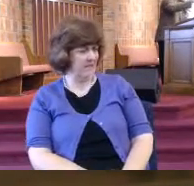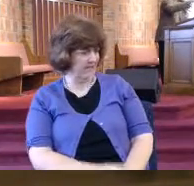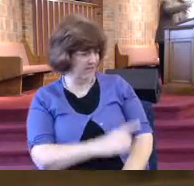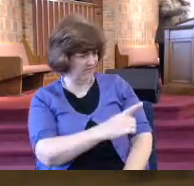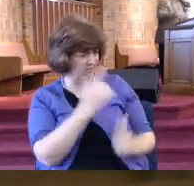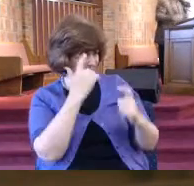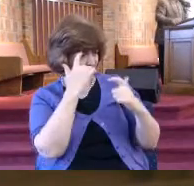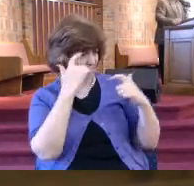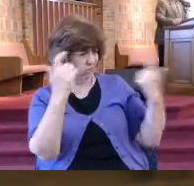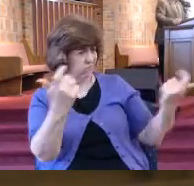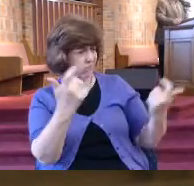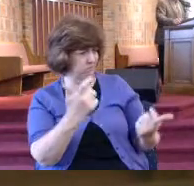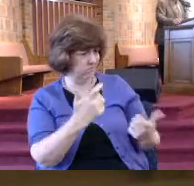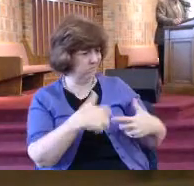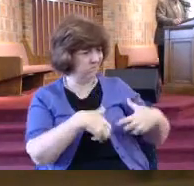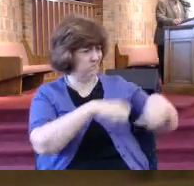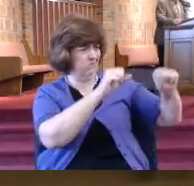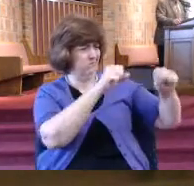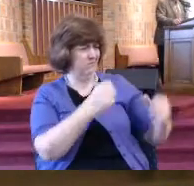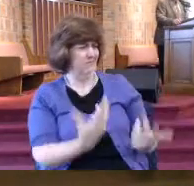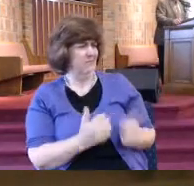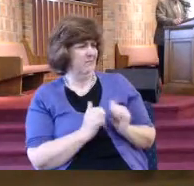this?